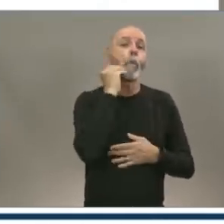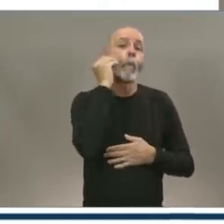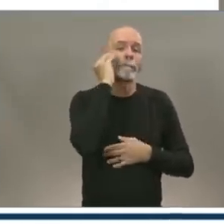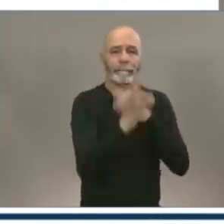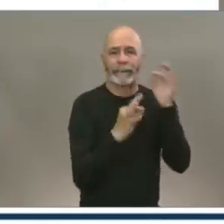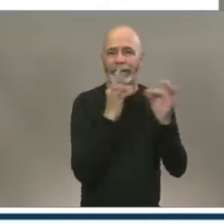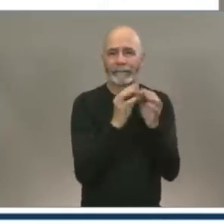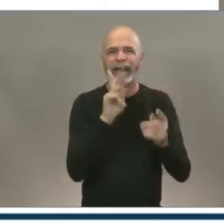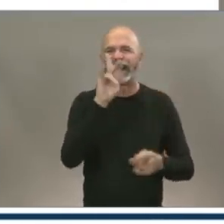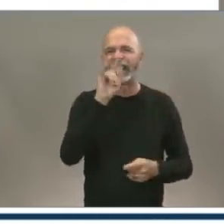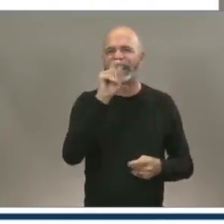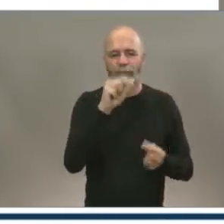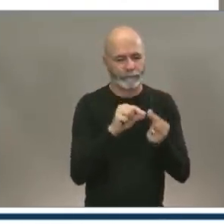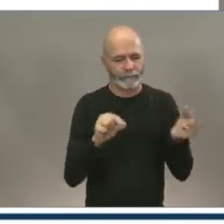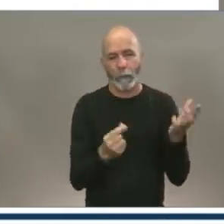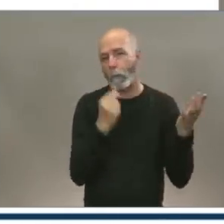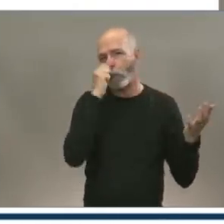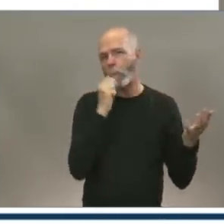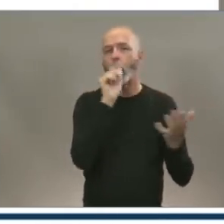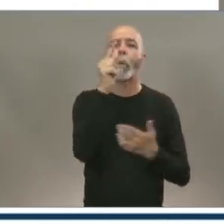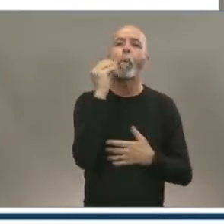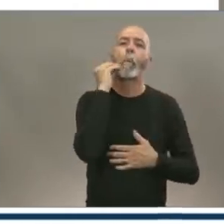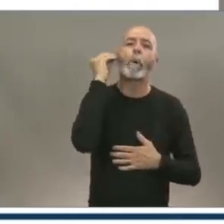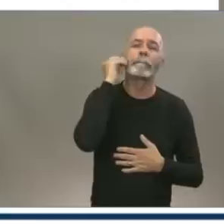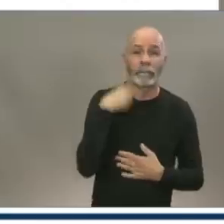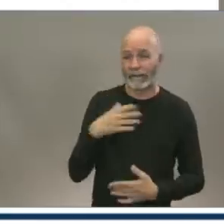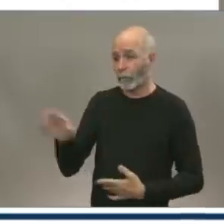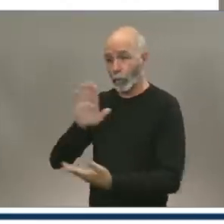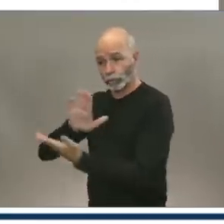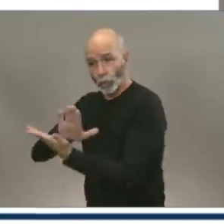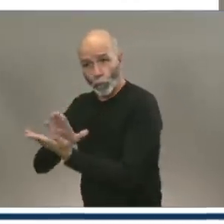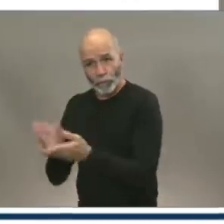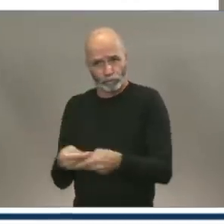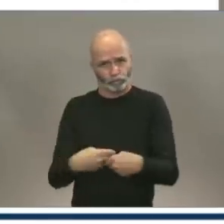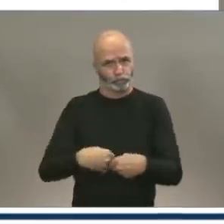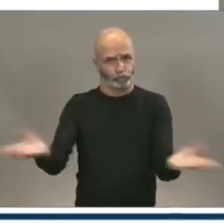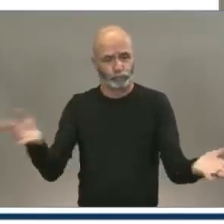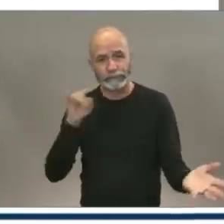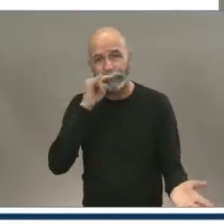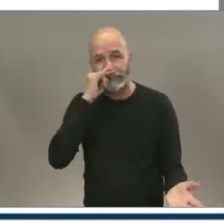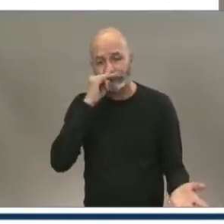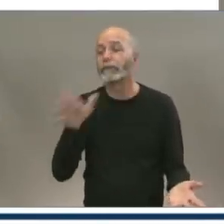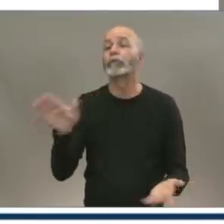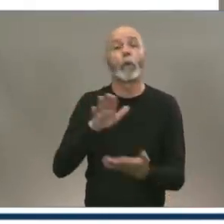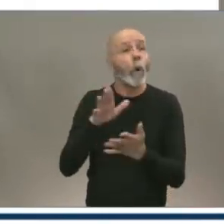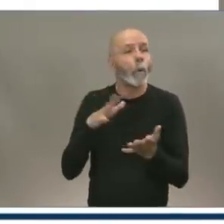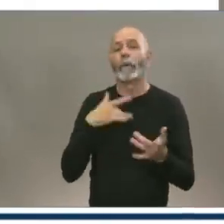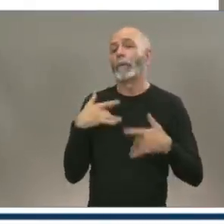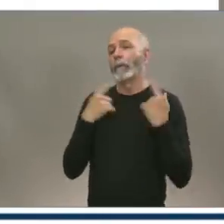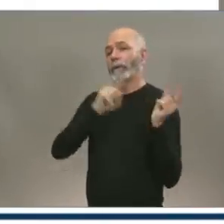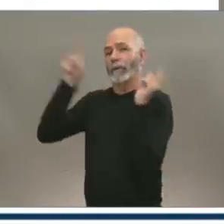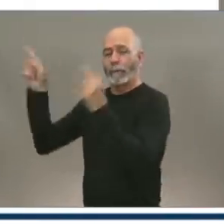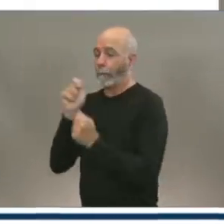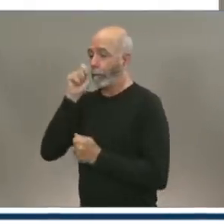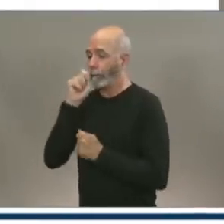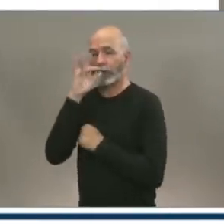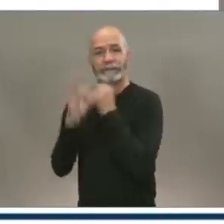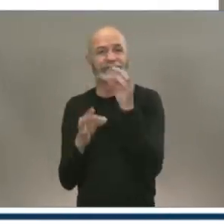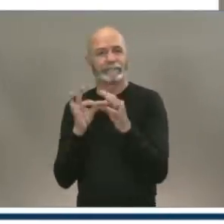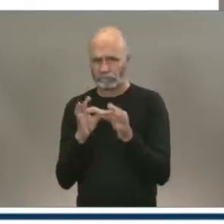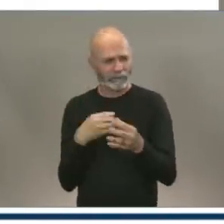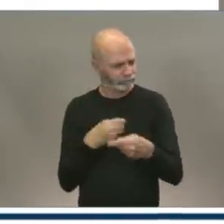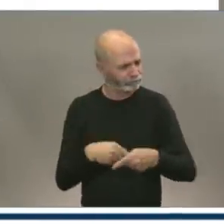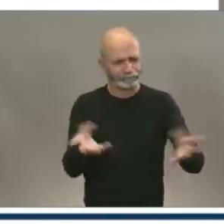the school-based testing program of testing kits being sent. So we have multiple streams of testing, which we ramp up in